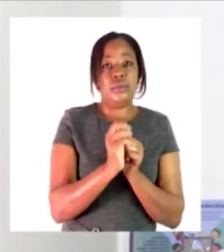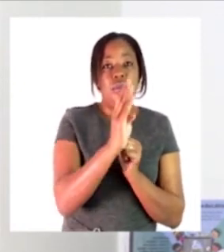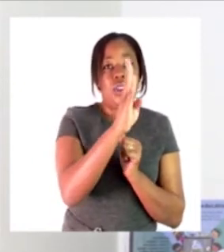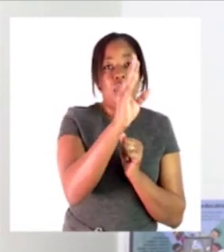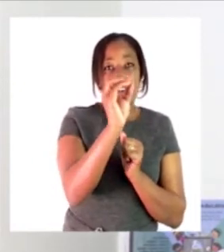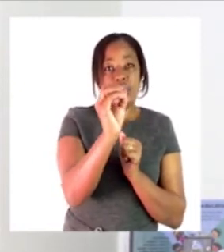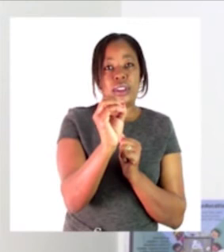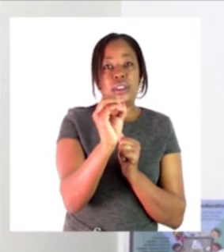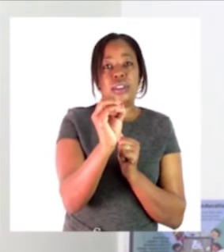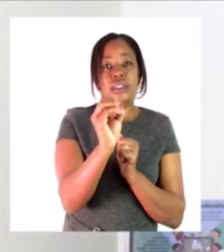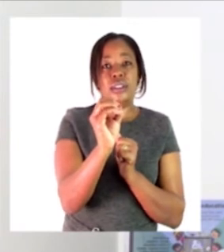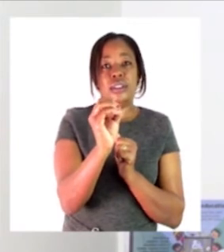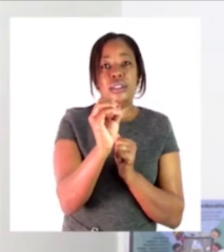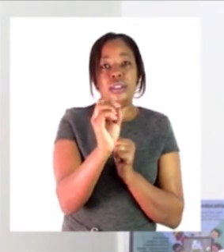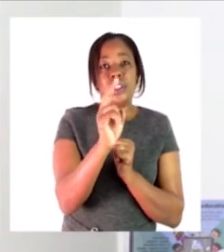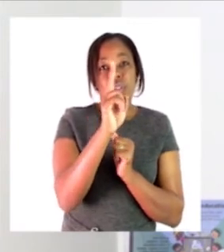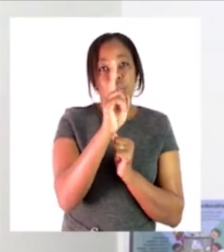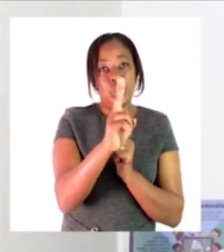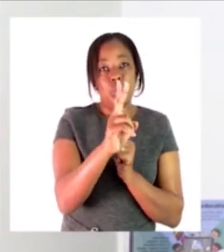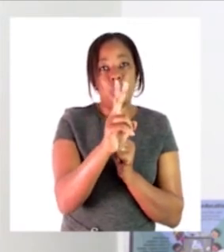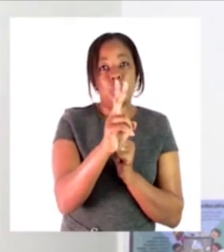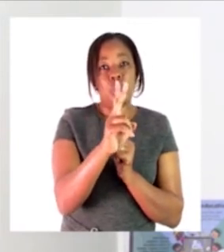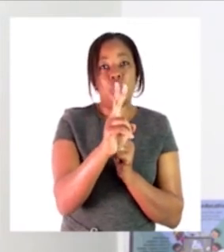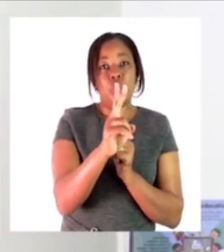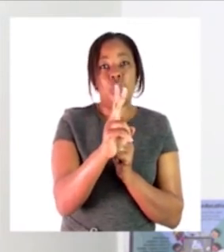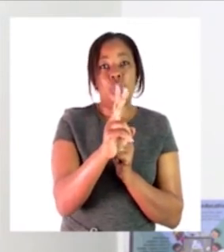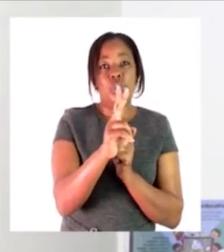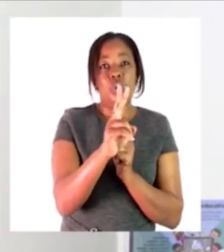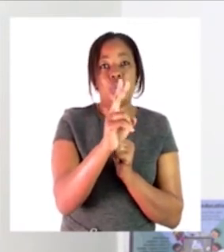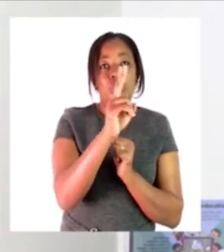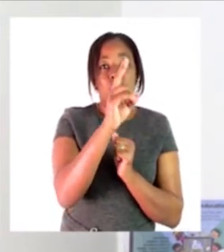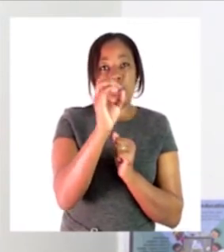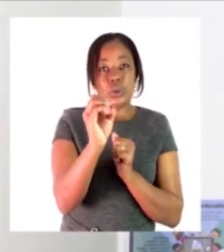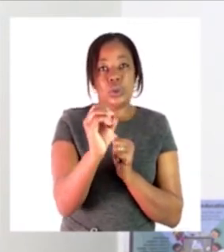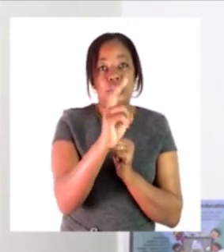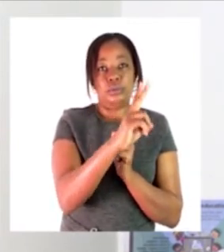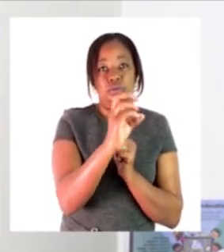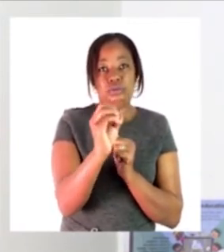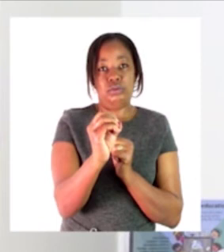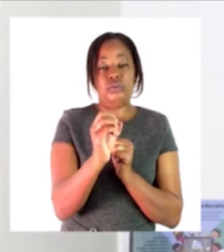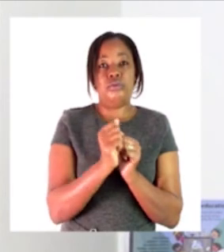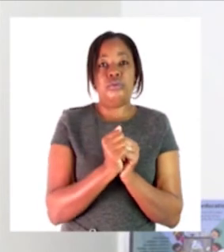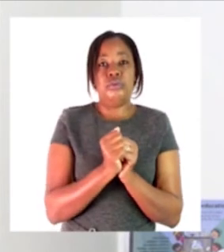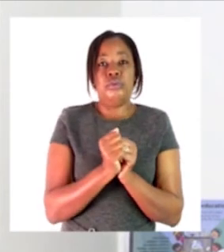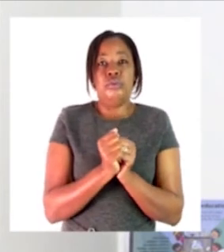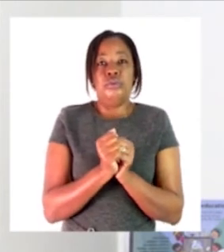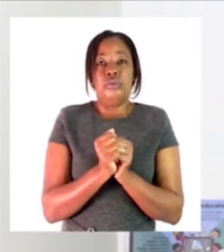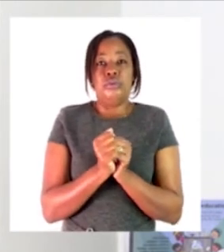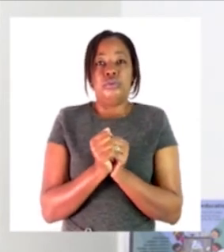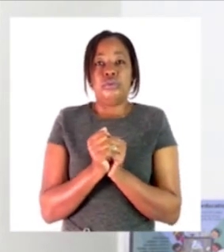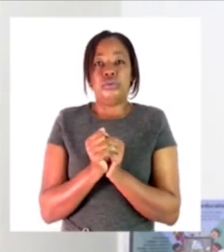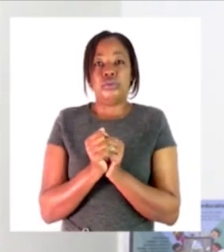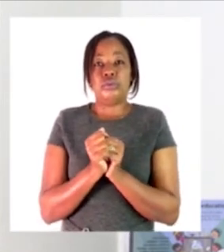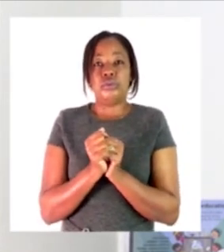I have 2 tens, that gives me 20. And the units there is a 0 and I